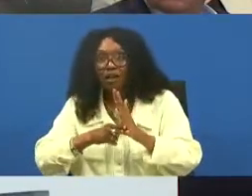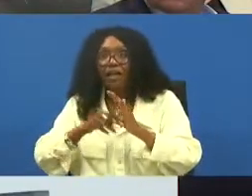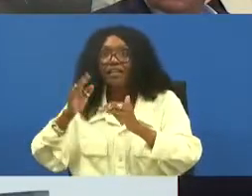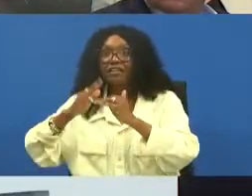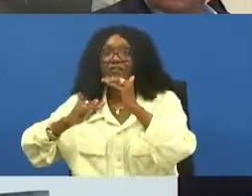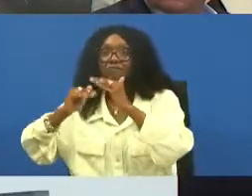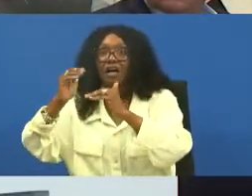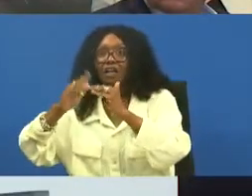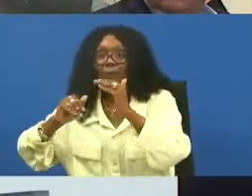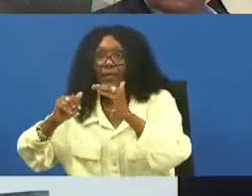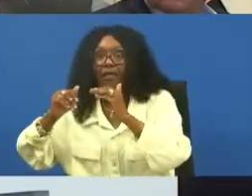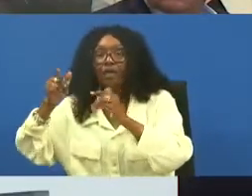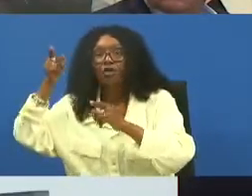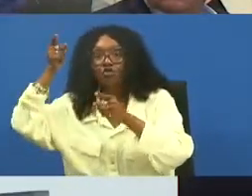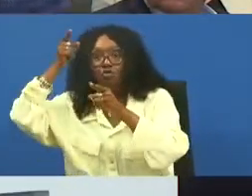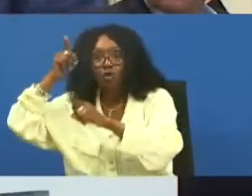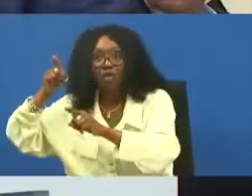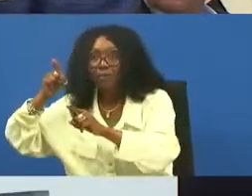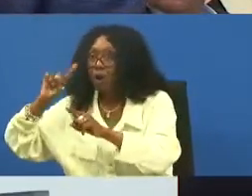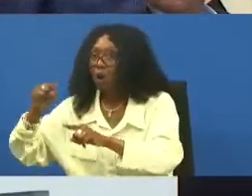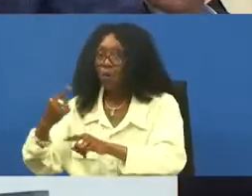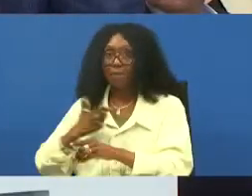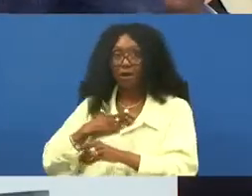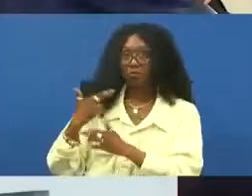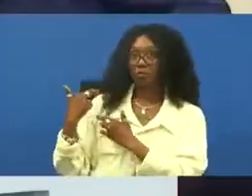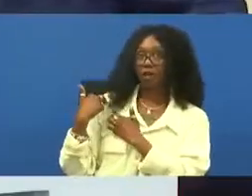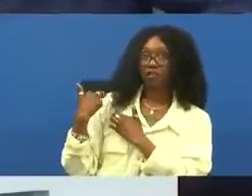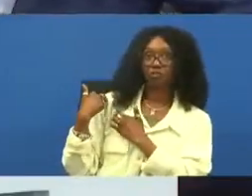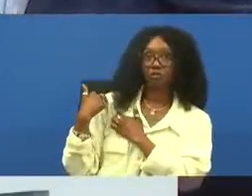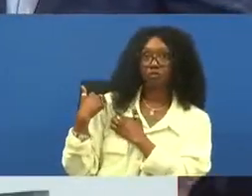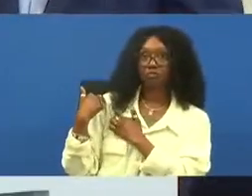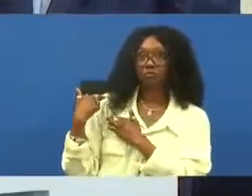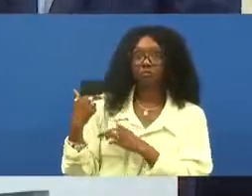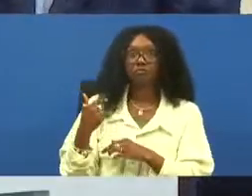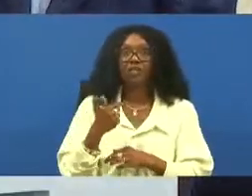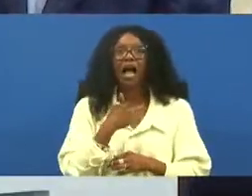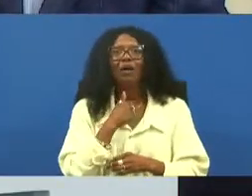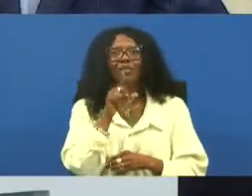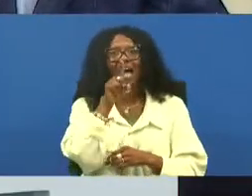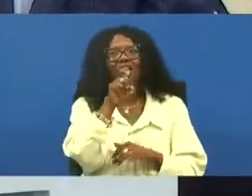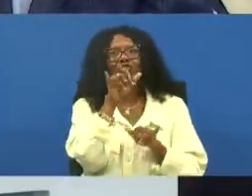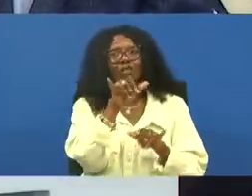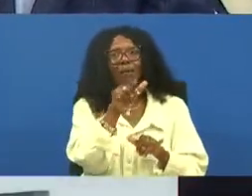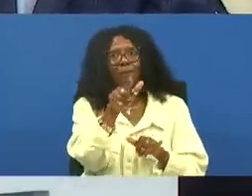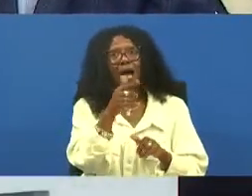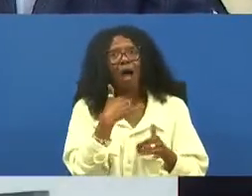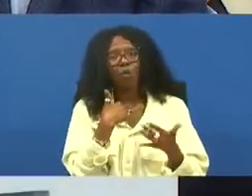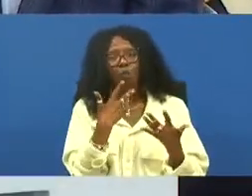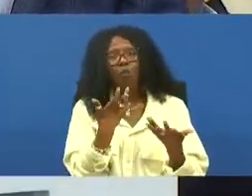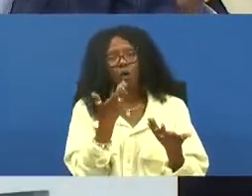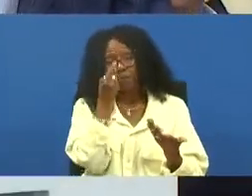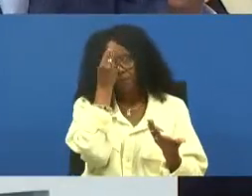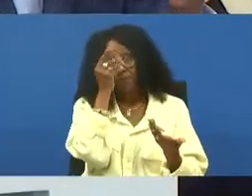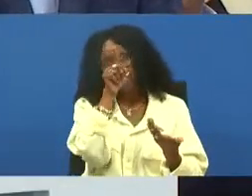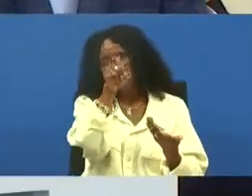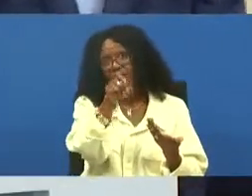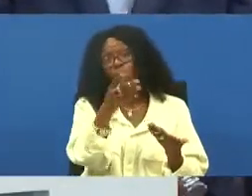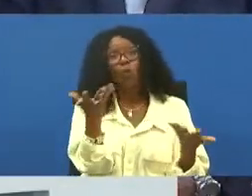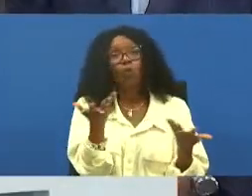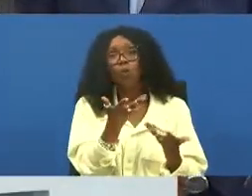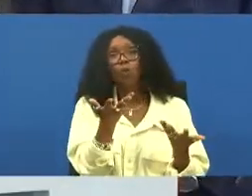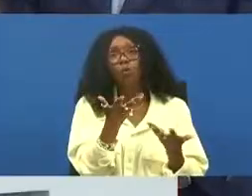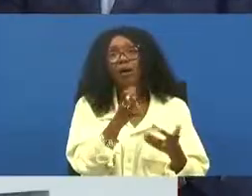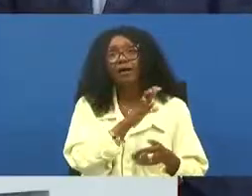the process. Okay, that's fair. Greg, I was going to ask you the same question anyway, but just wanted to lay the foundation that what